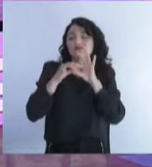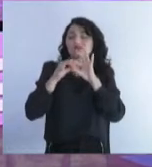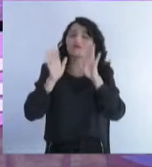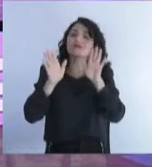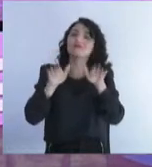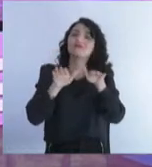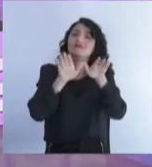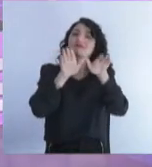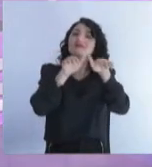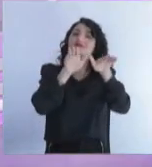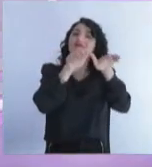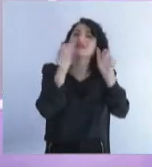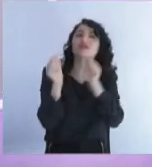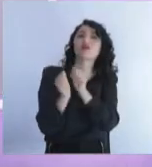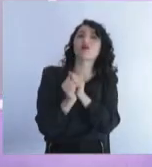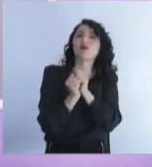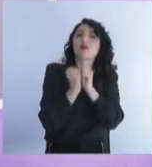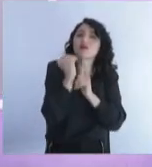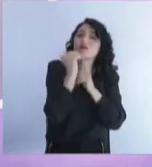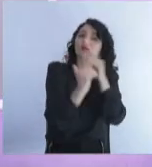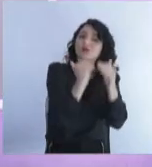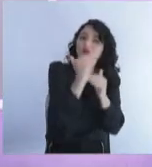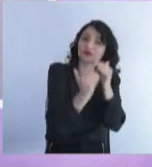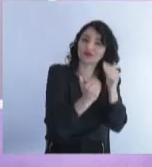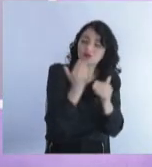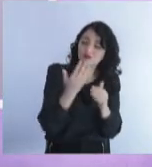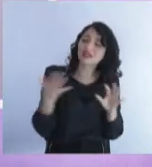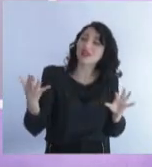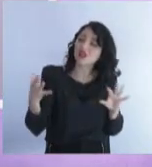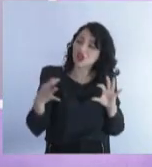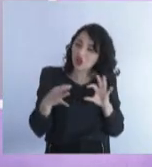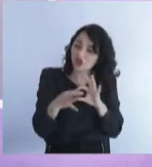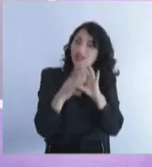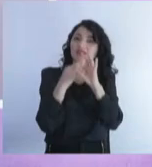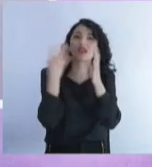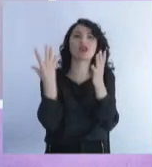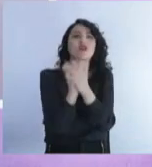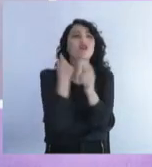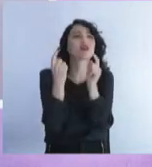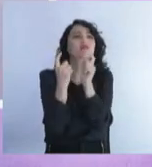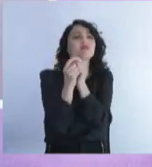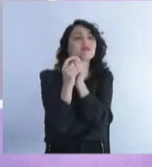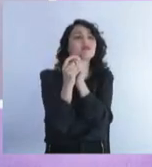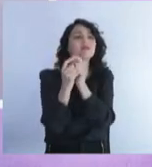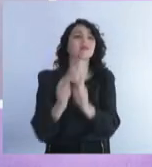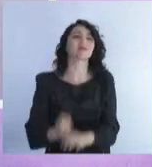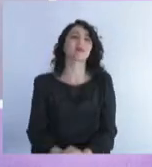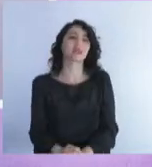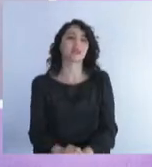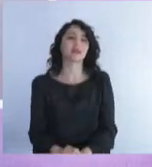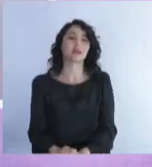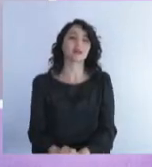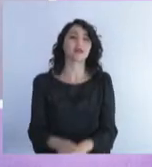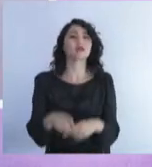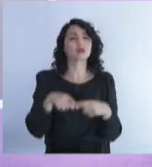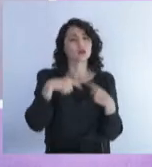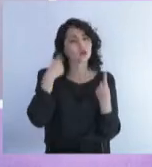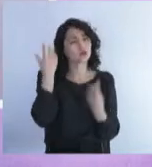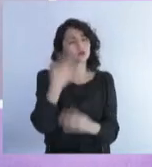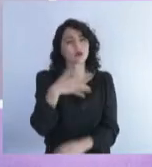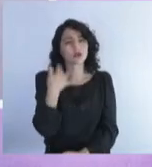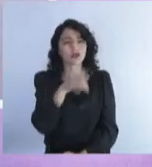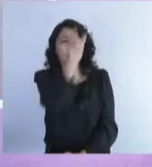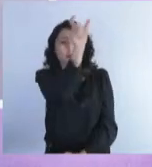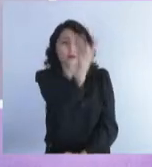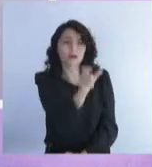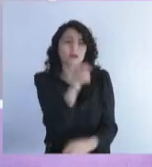in formation. They were really connected. So it's important that we pay full